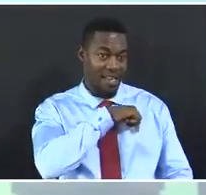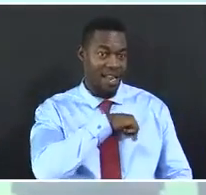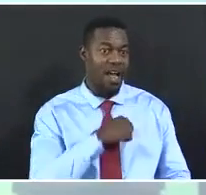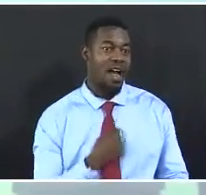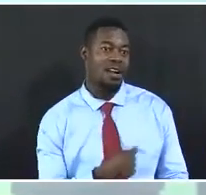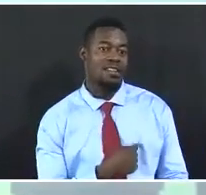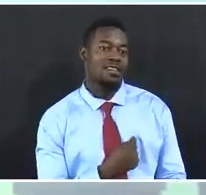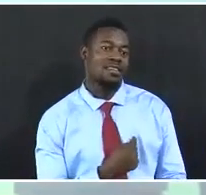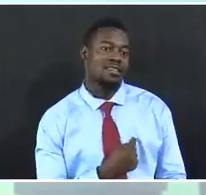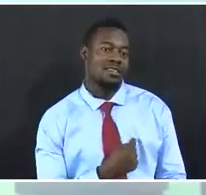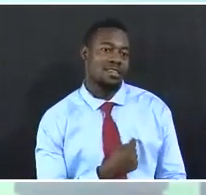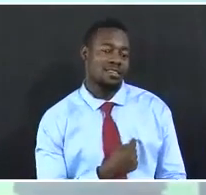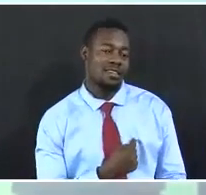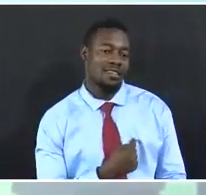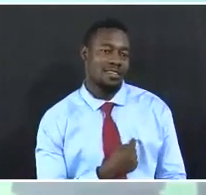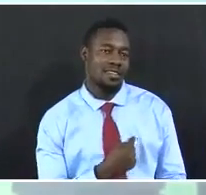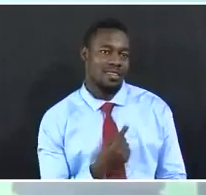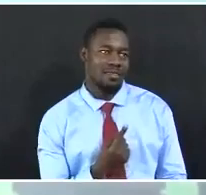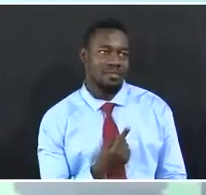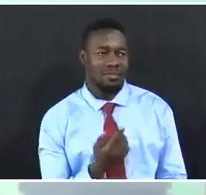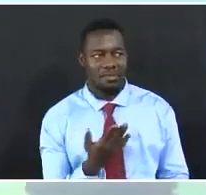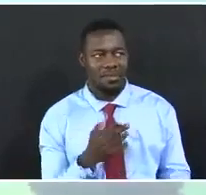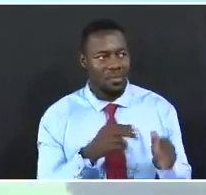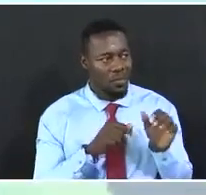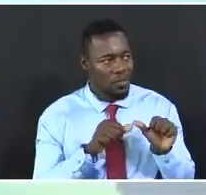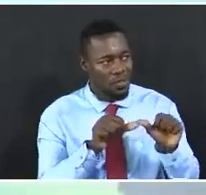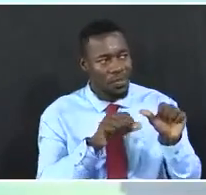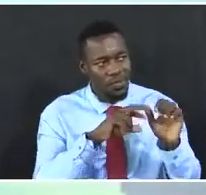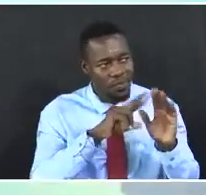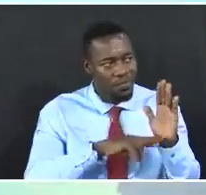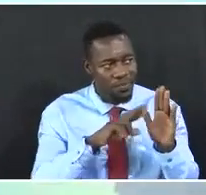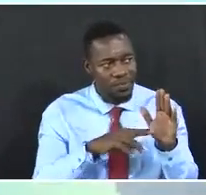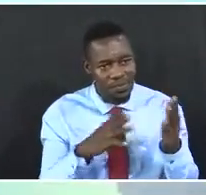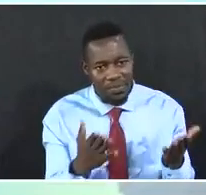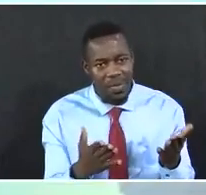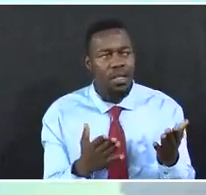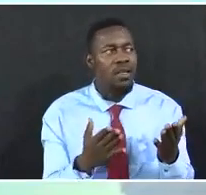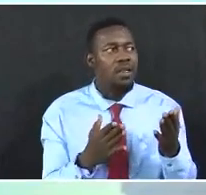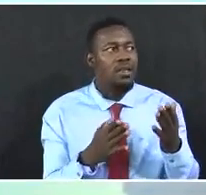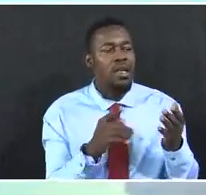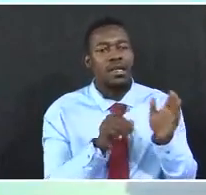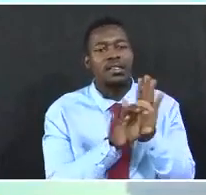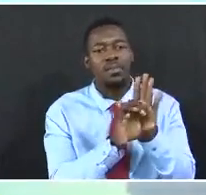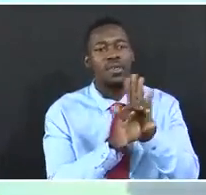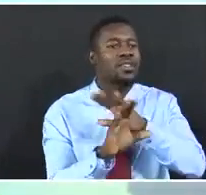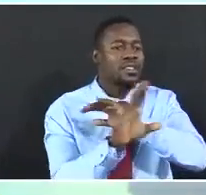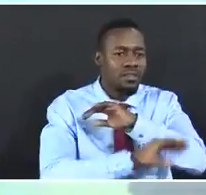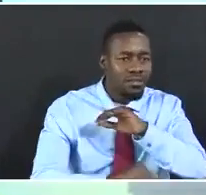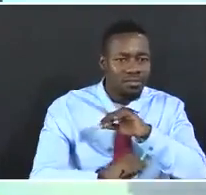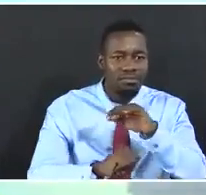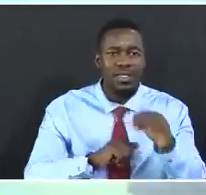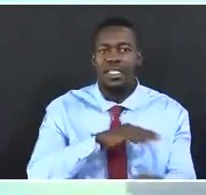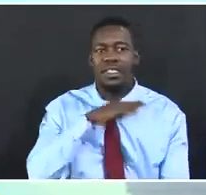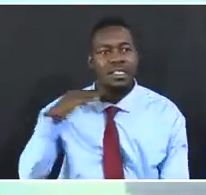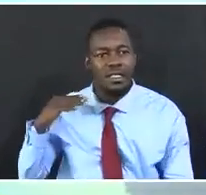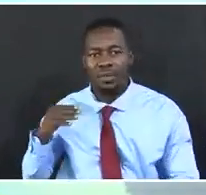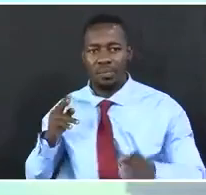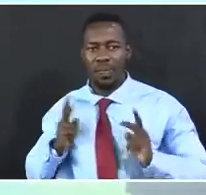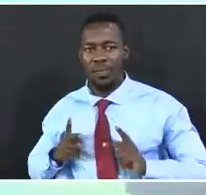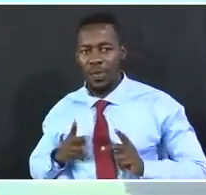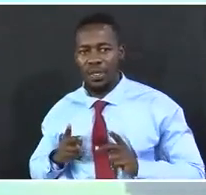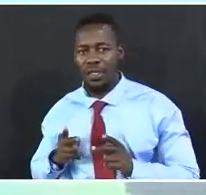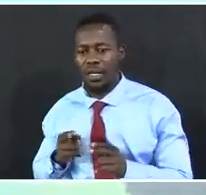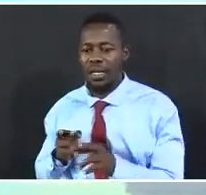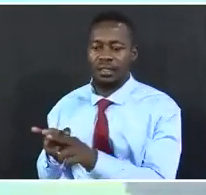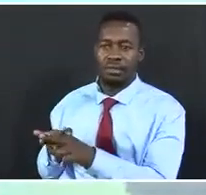come. Sexual morality, theft that we mentioned about, murder, adultery that we mentioned